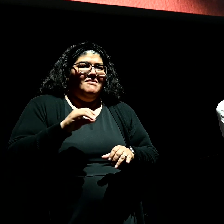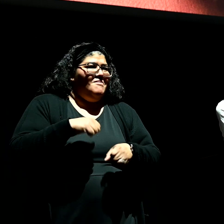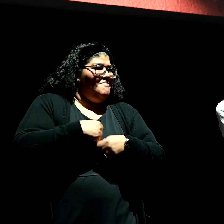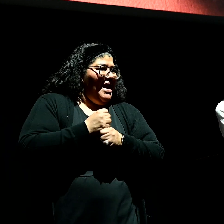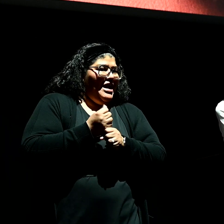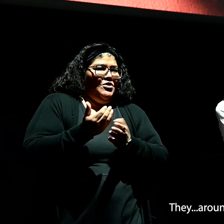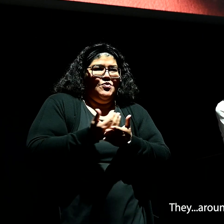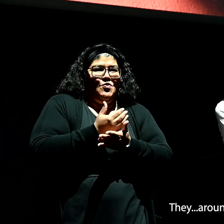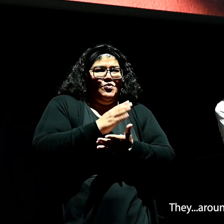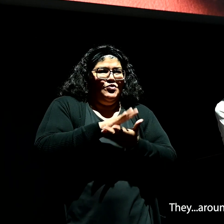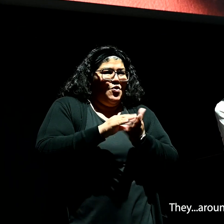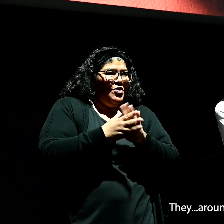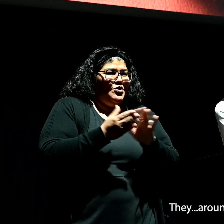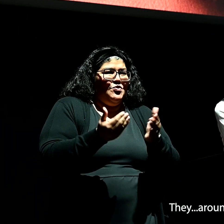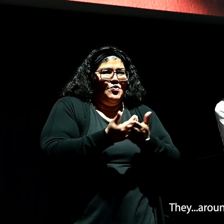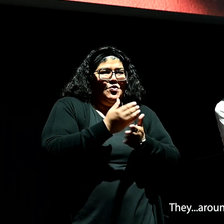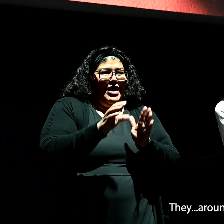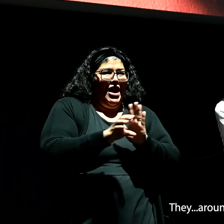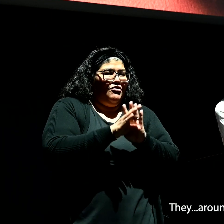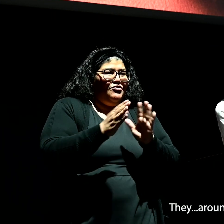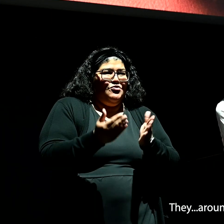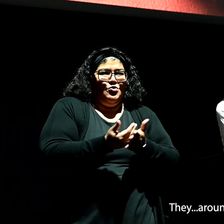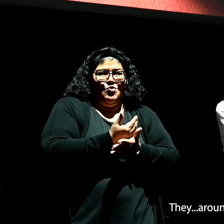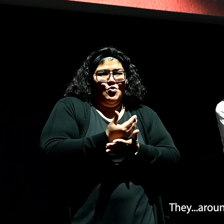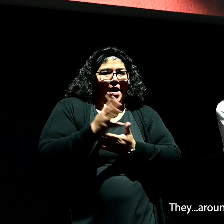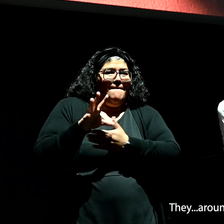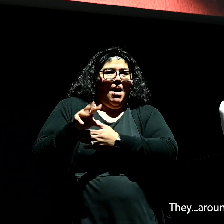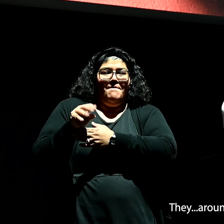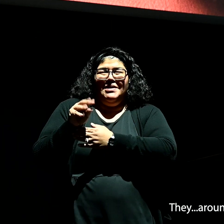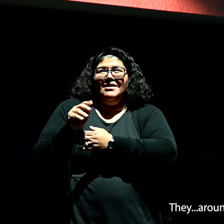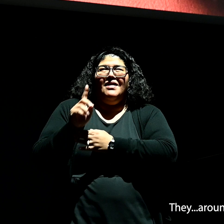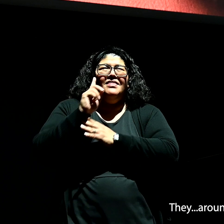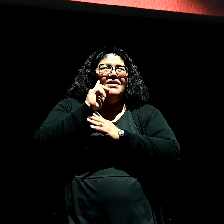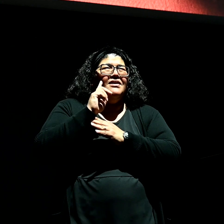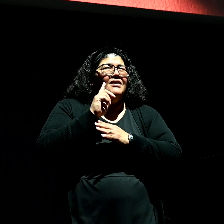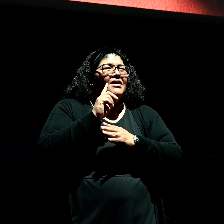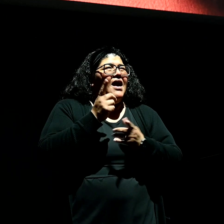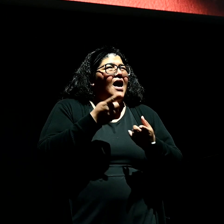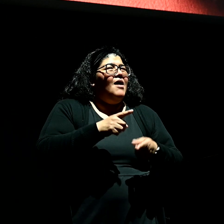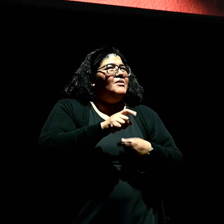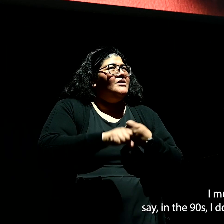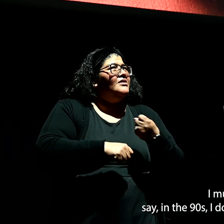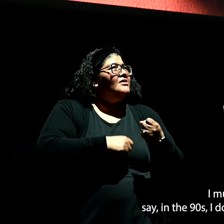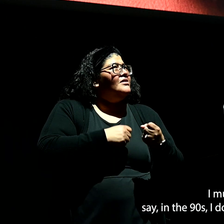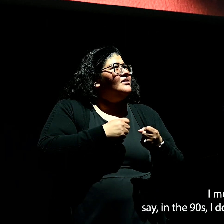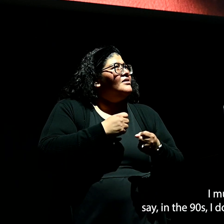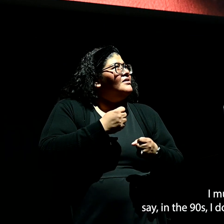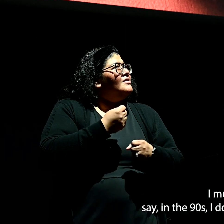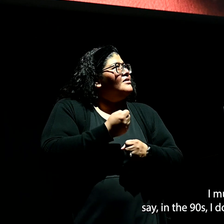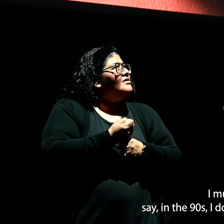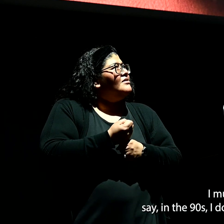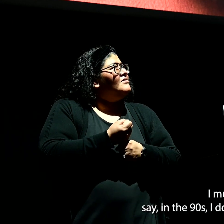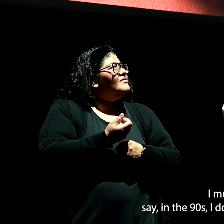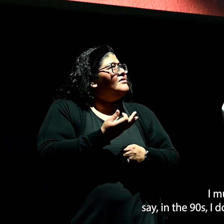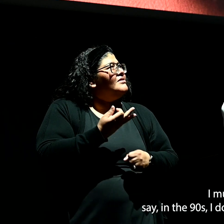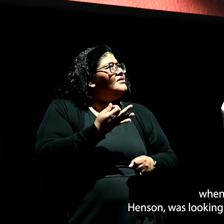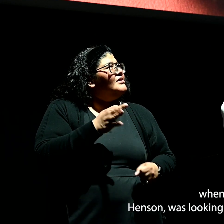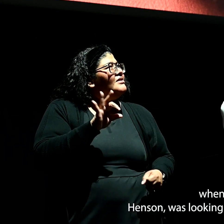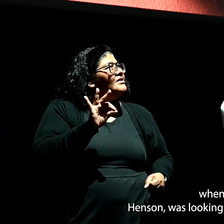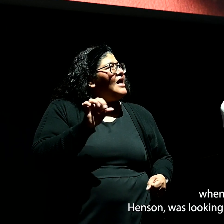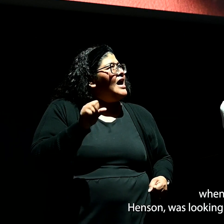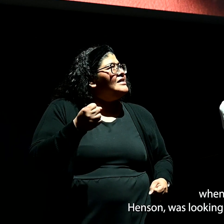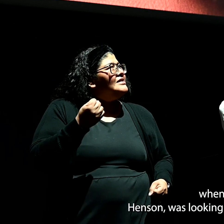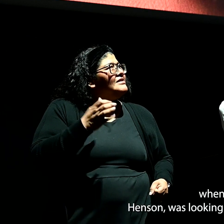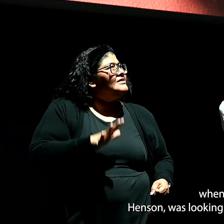puppets. They, around the time, I'm gonna say in the 90s, I don't know exactly